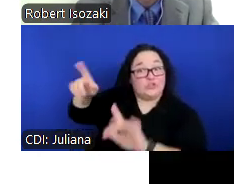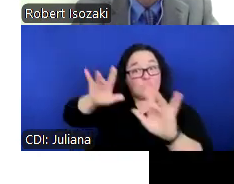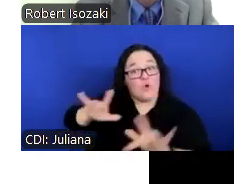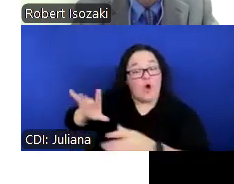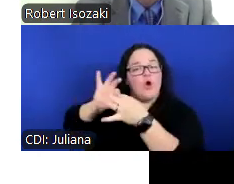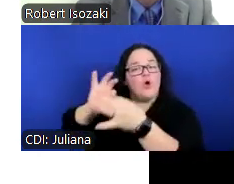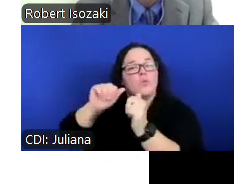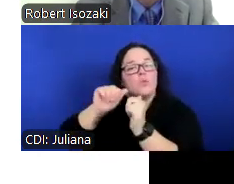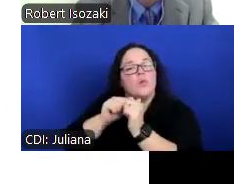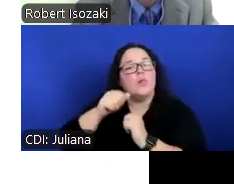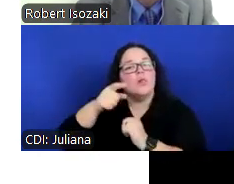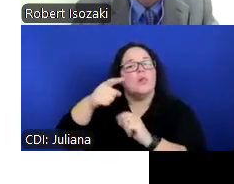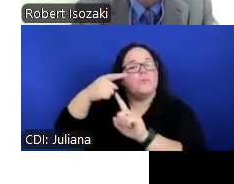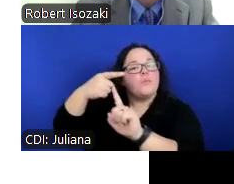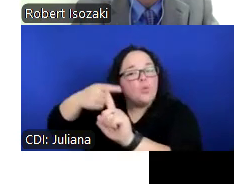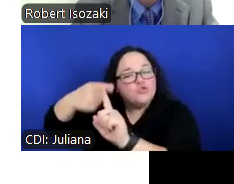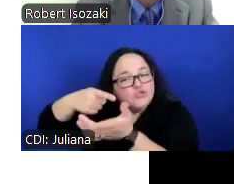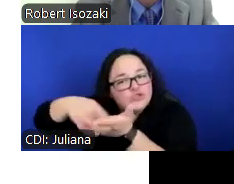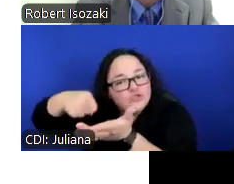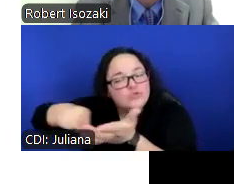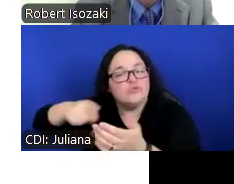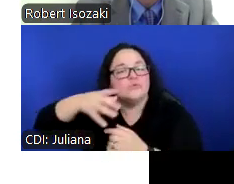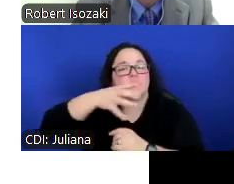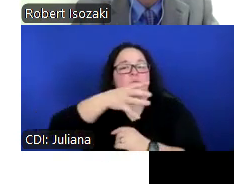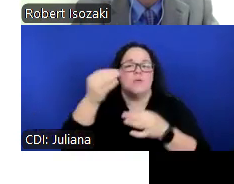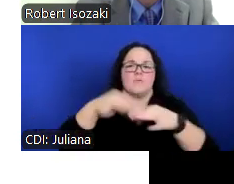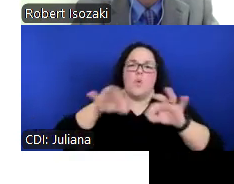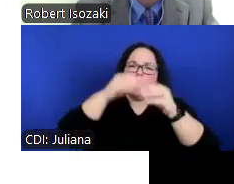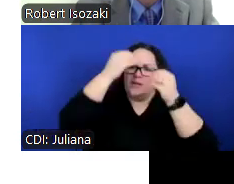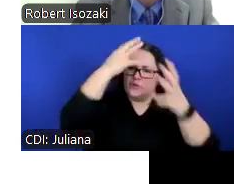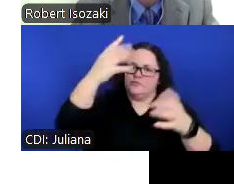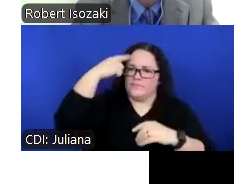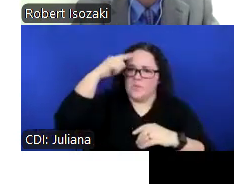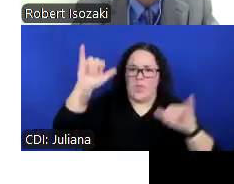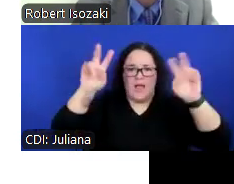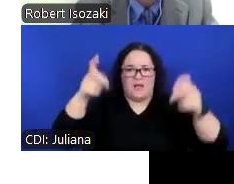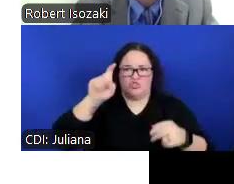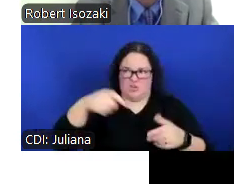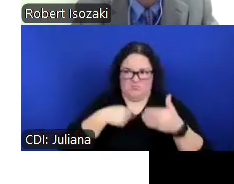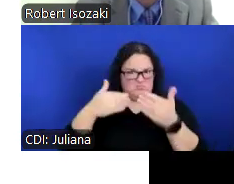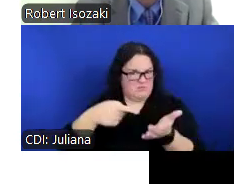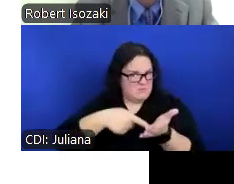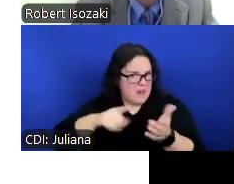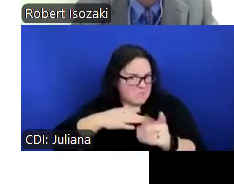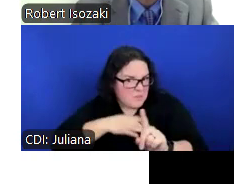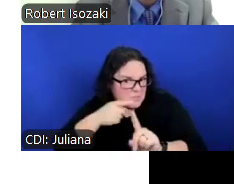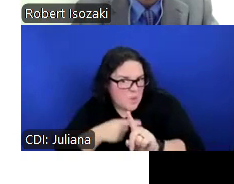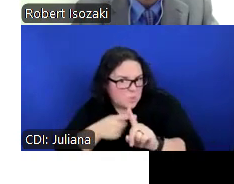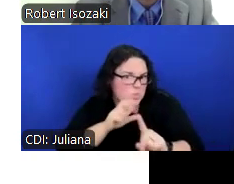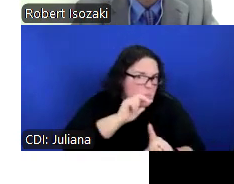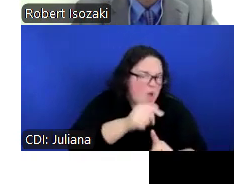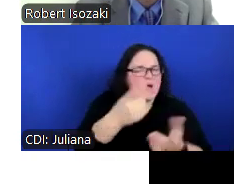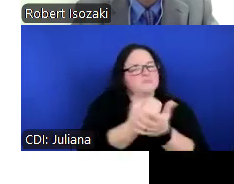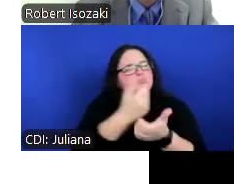and important information about what people should continue to pay their mortgages with. Spoiler alert, the answer is yes, you should continue to pay your